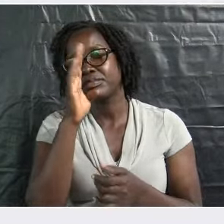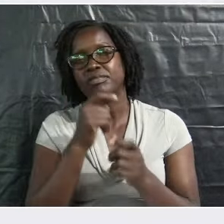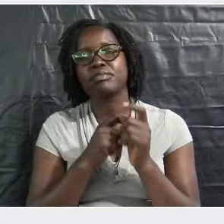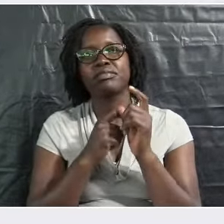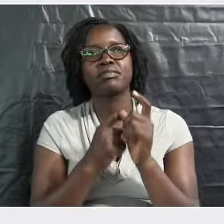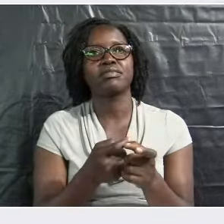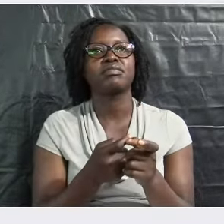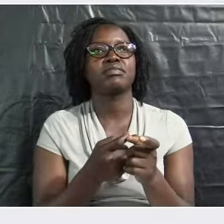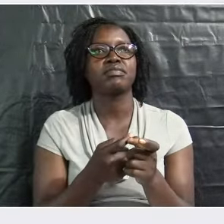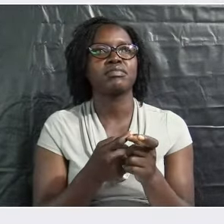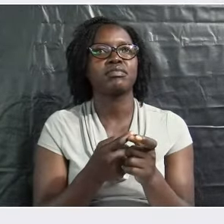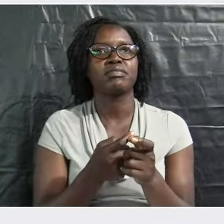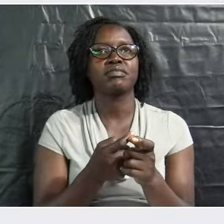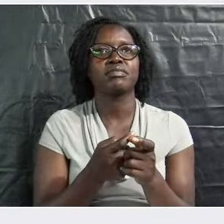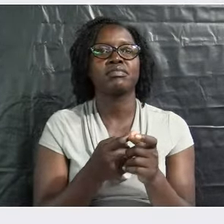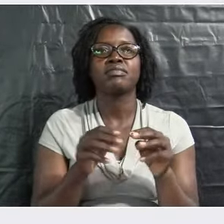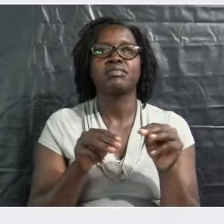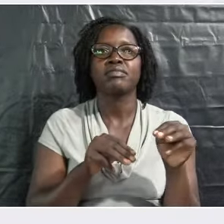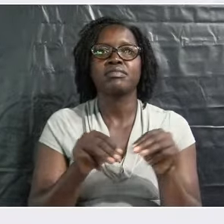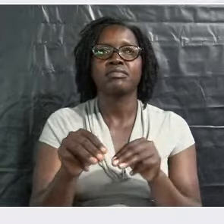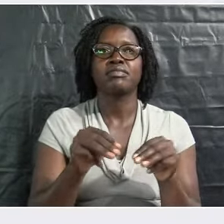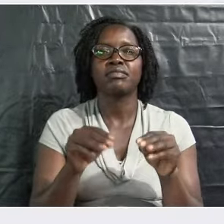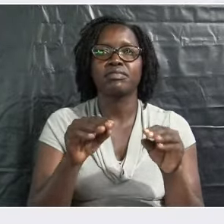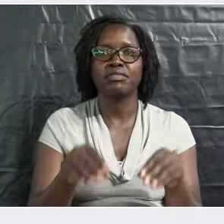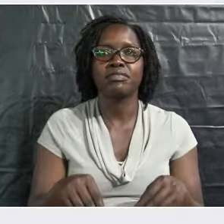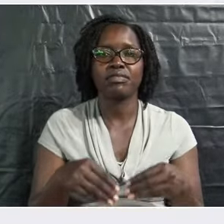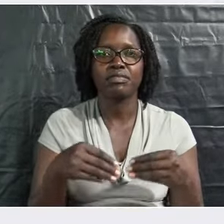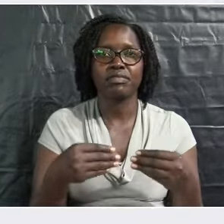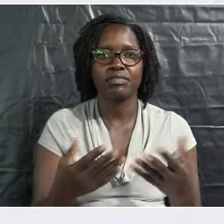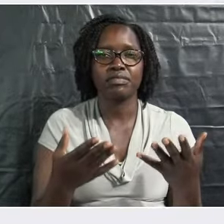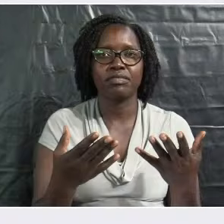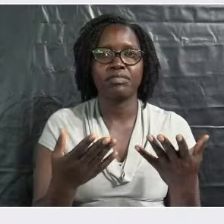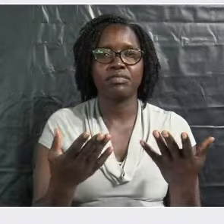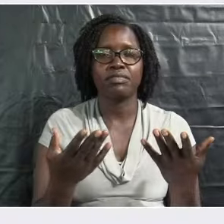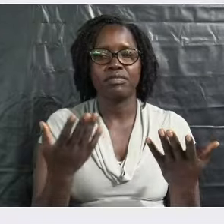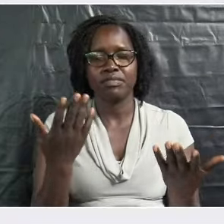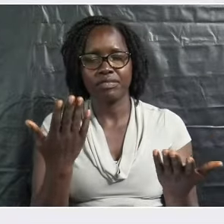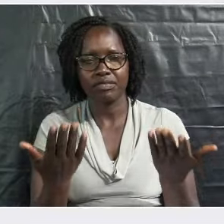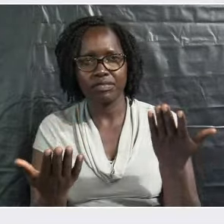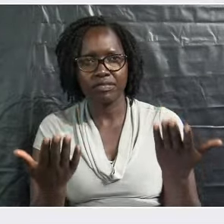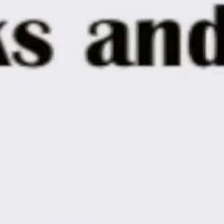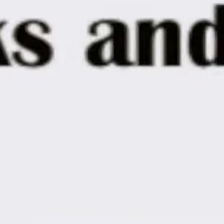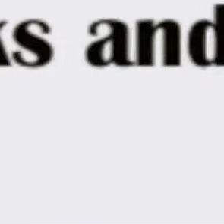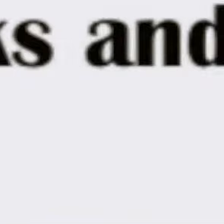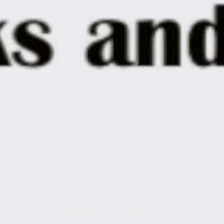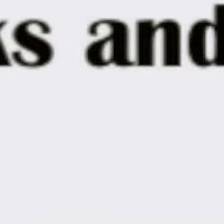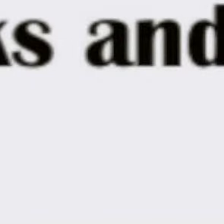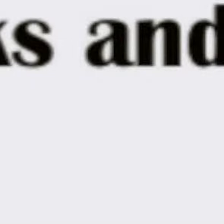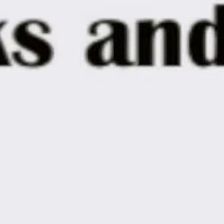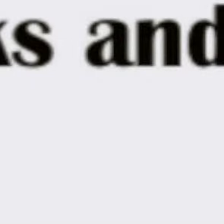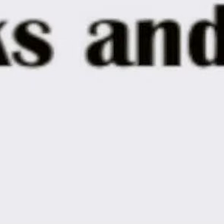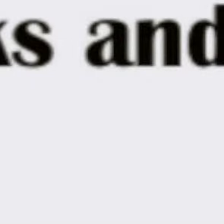God-given method of offering checks and balances to each